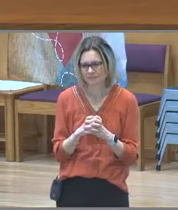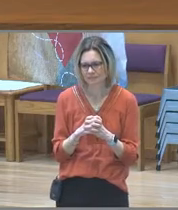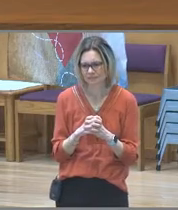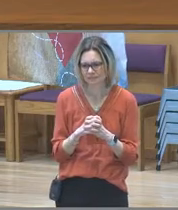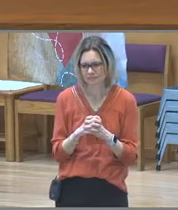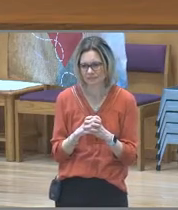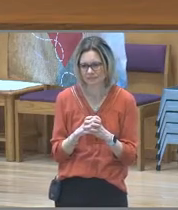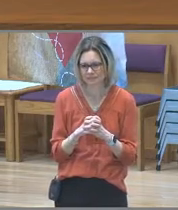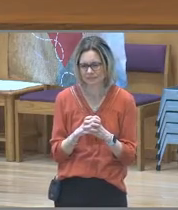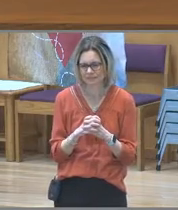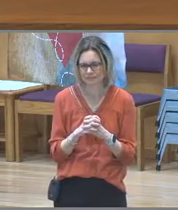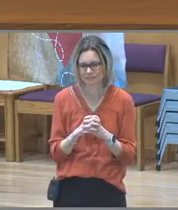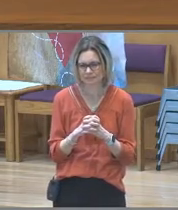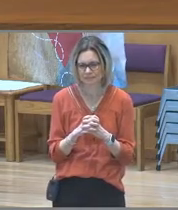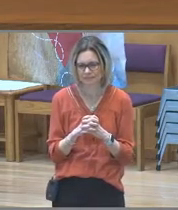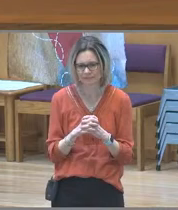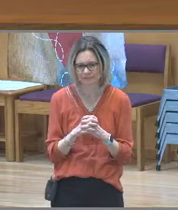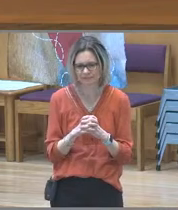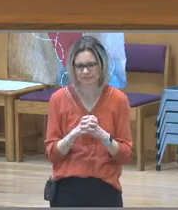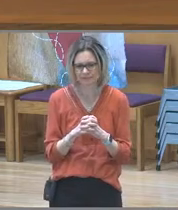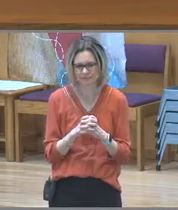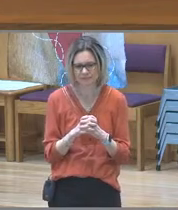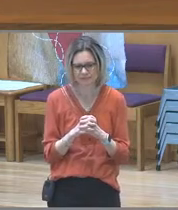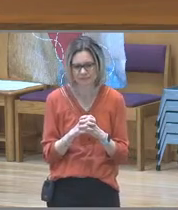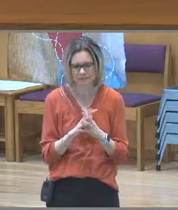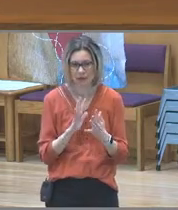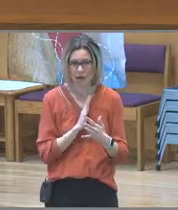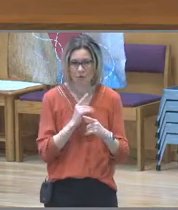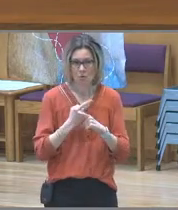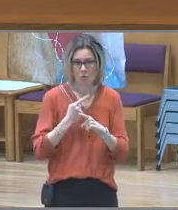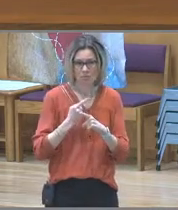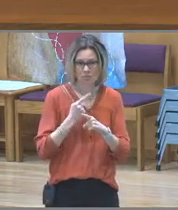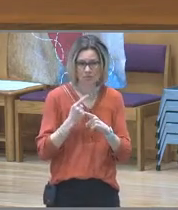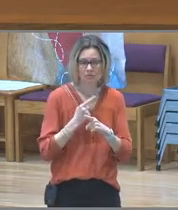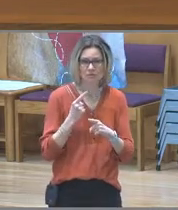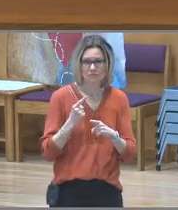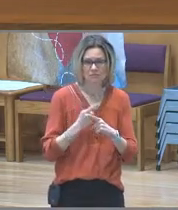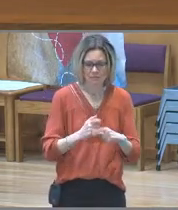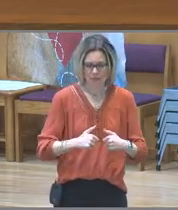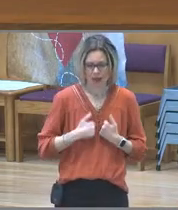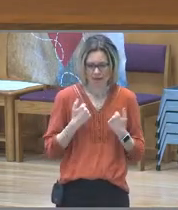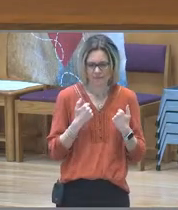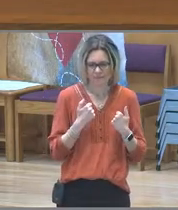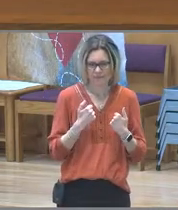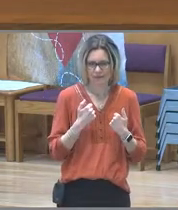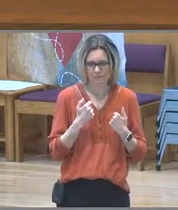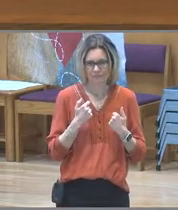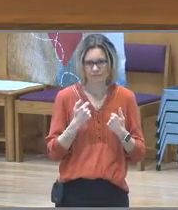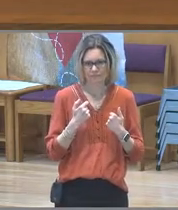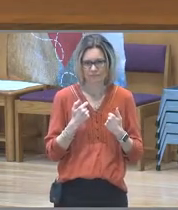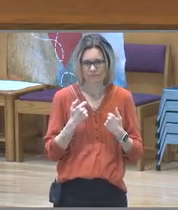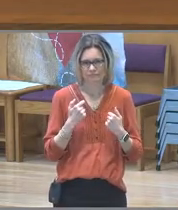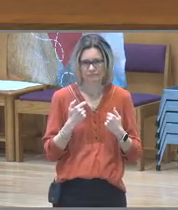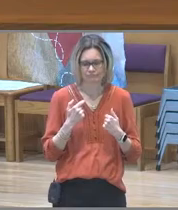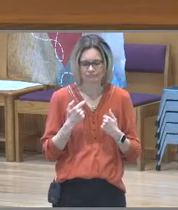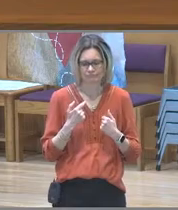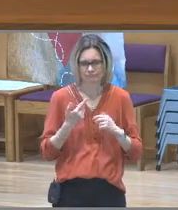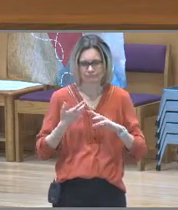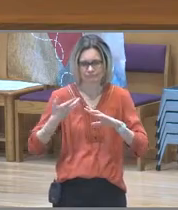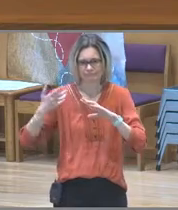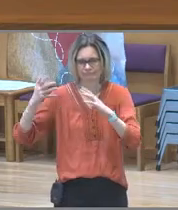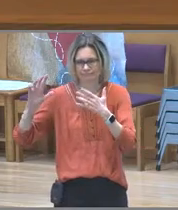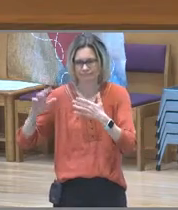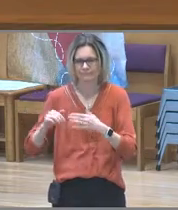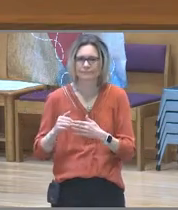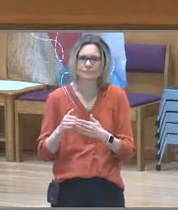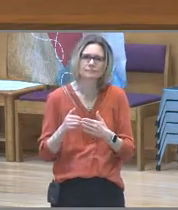Our norms, patterns, and practices are disrupted. A new order, the order of life,